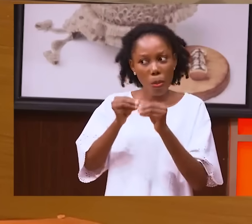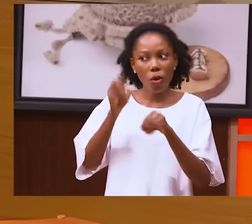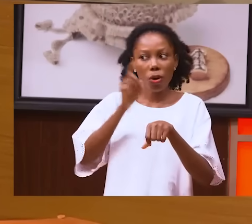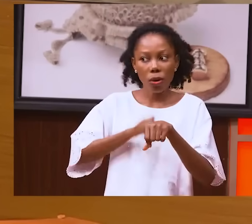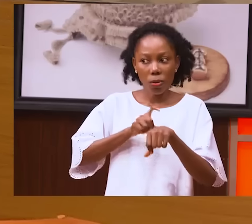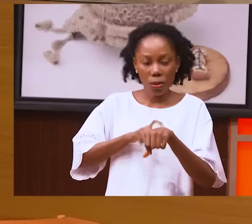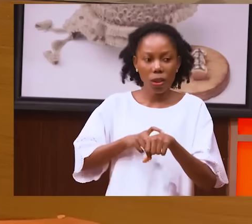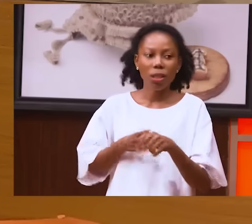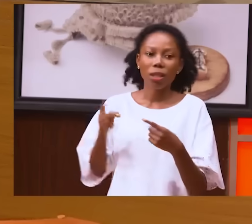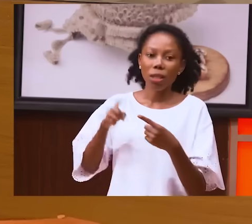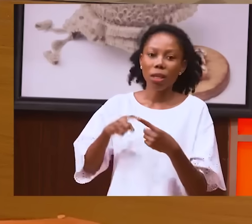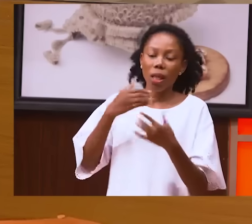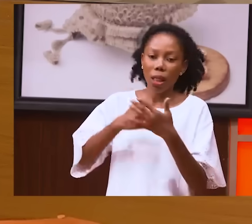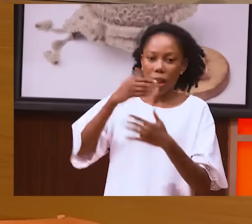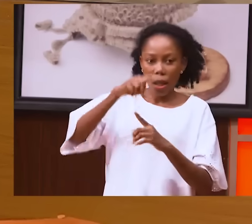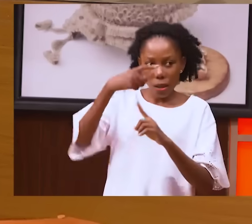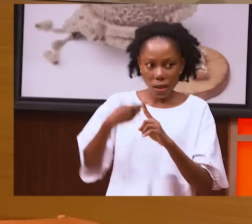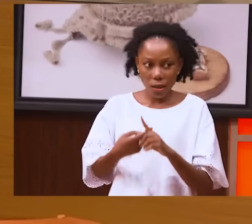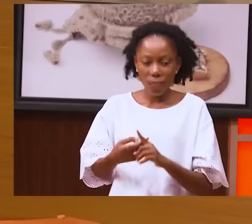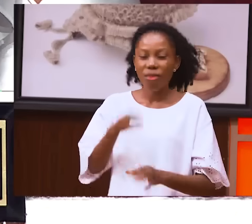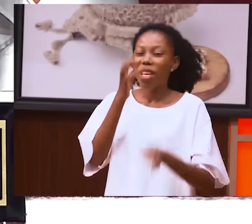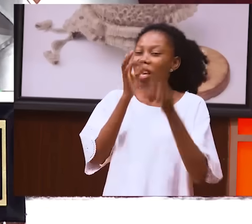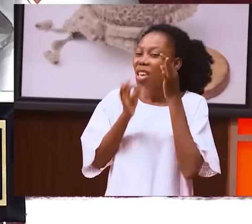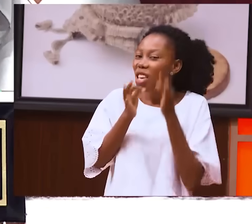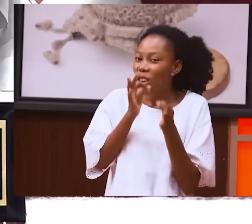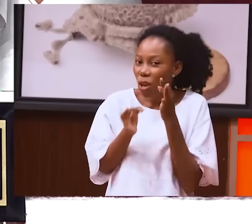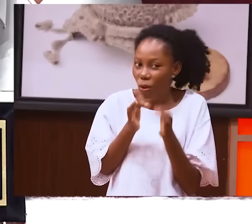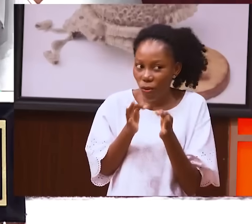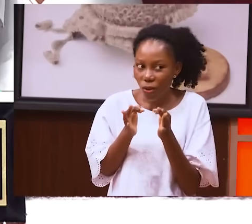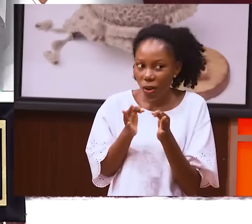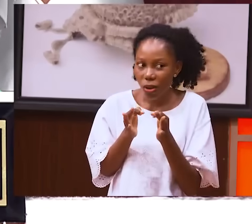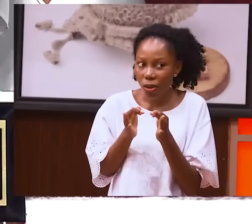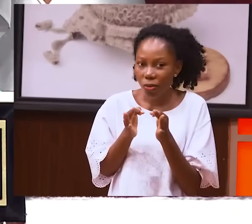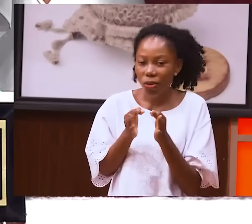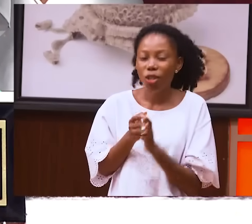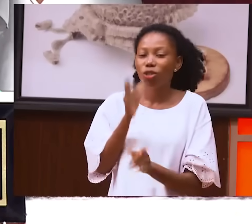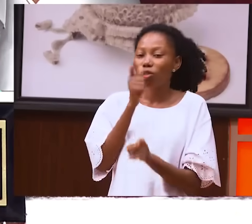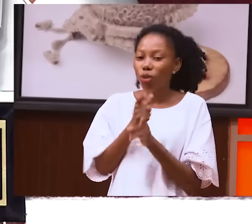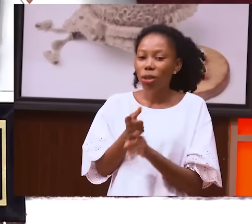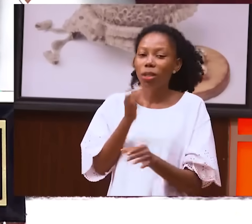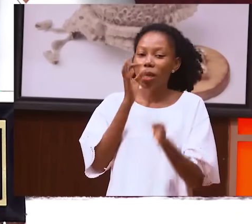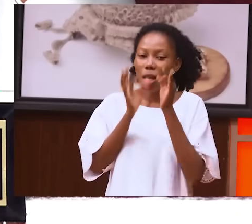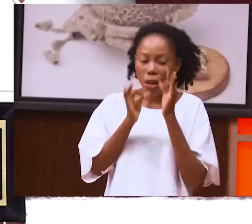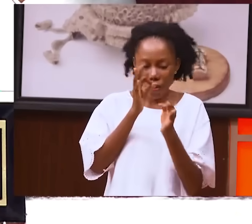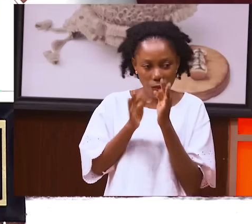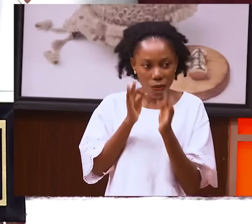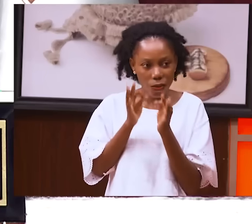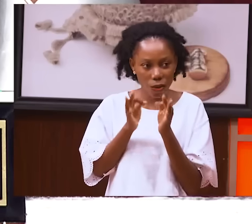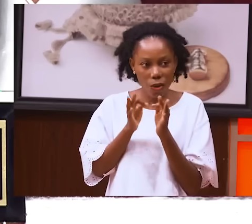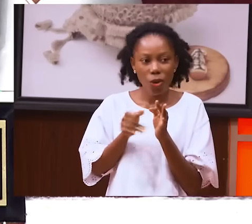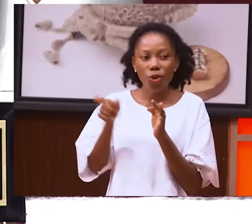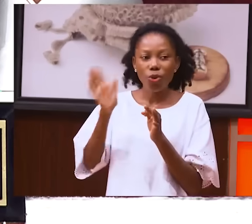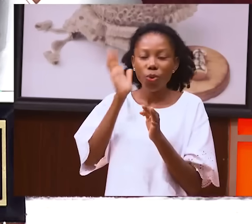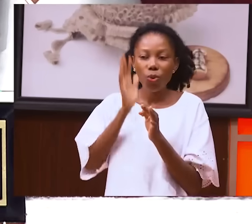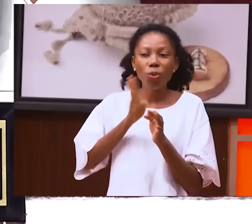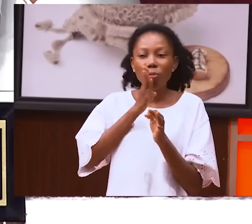next month. Yeah. Now, even if I'm assuming without considering that you are even going to be